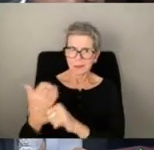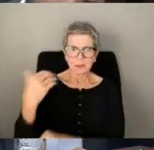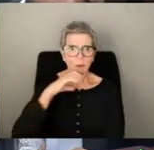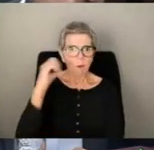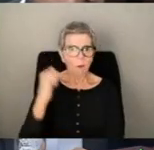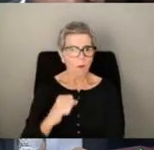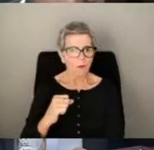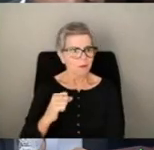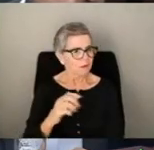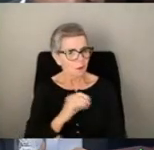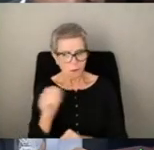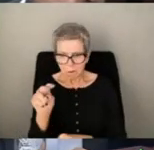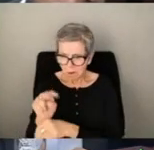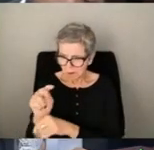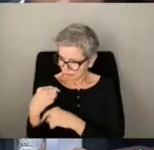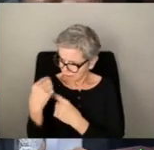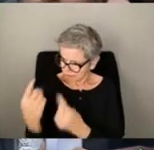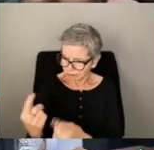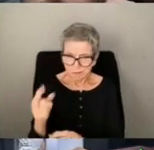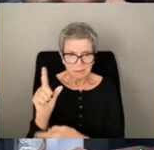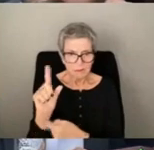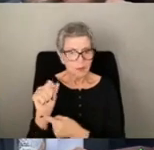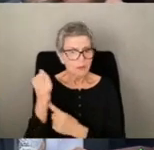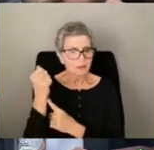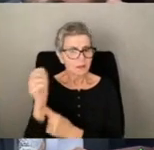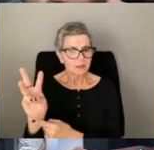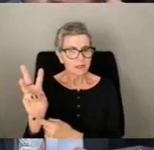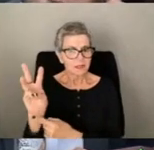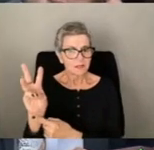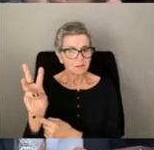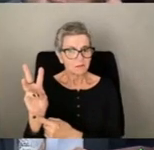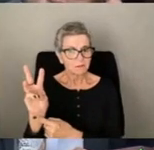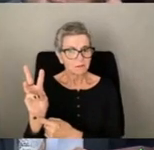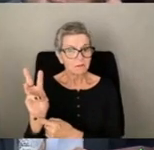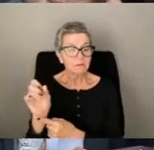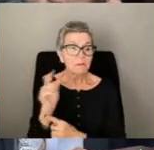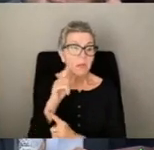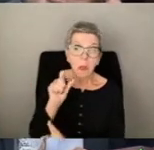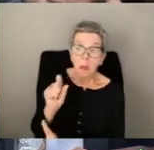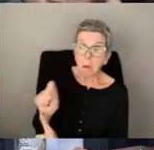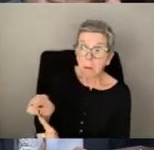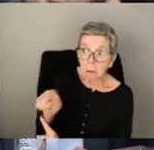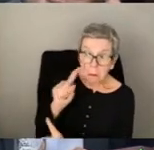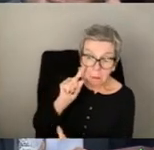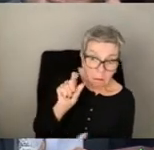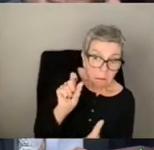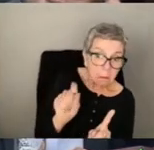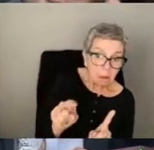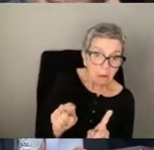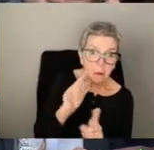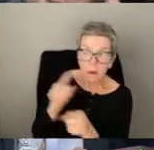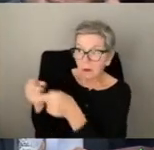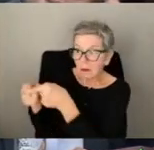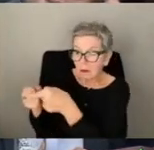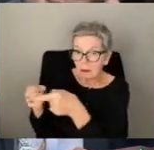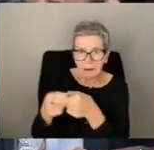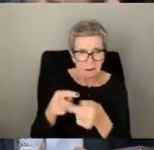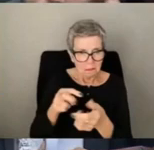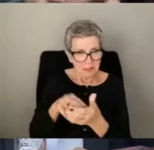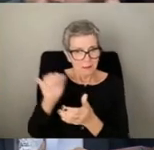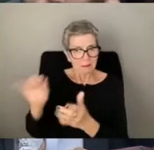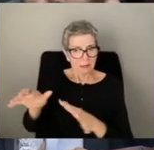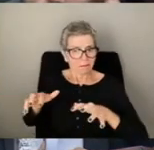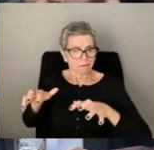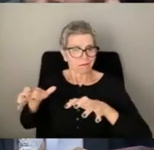2016. Given that sighting reports and conflict incidents are not population estimates, can the Minister stop scaring Albertans into thinking